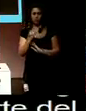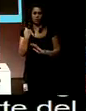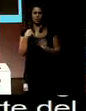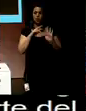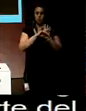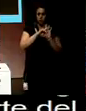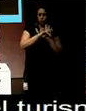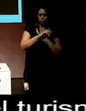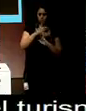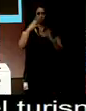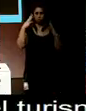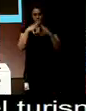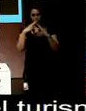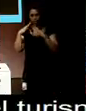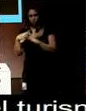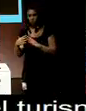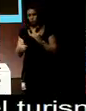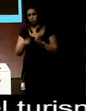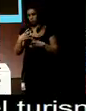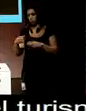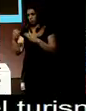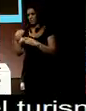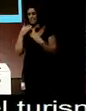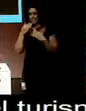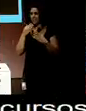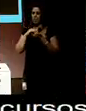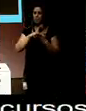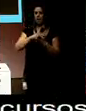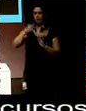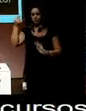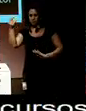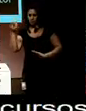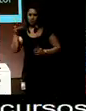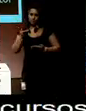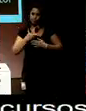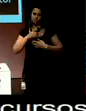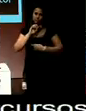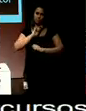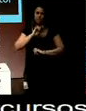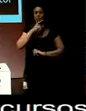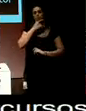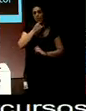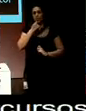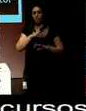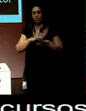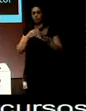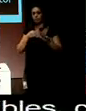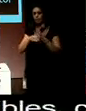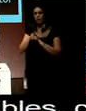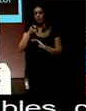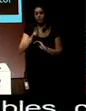forward for accessible tourism. Resources are more accessible. We have a lot